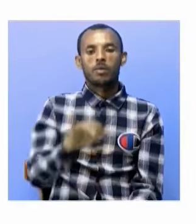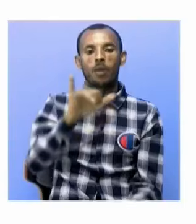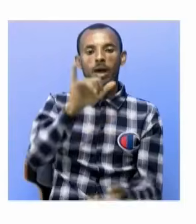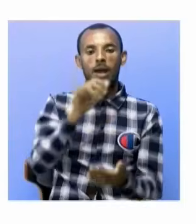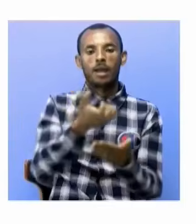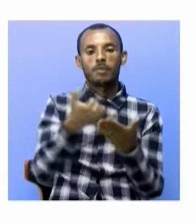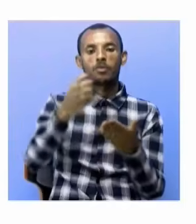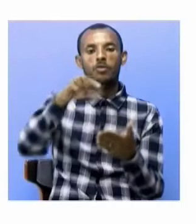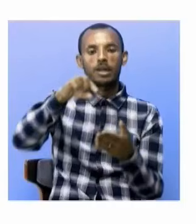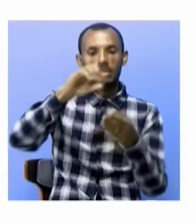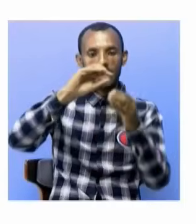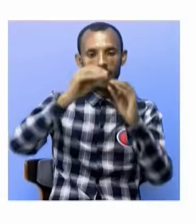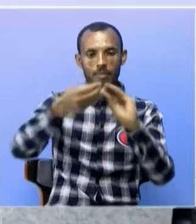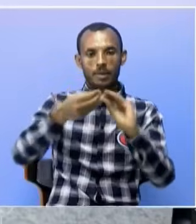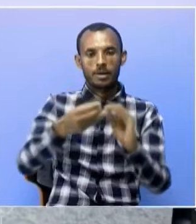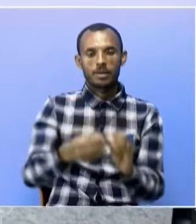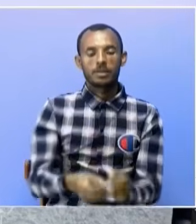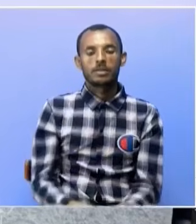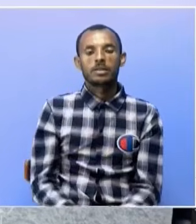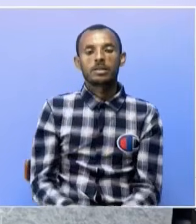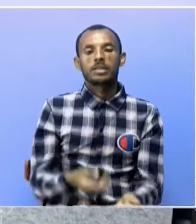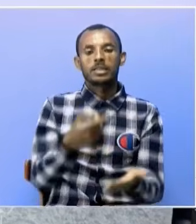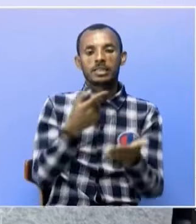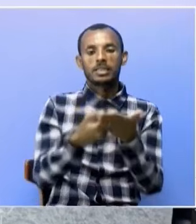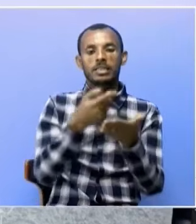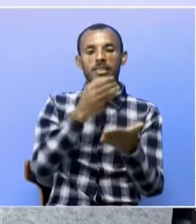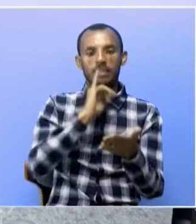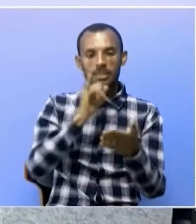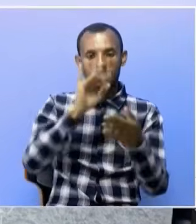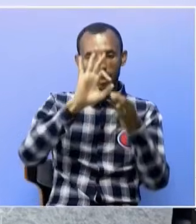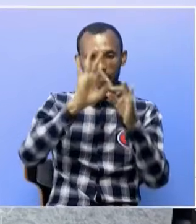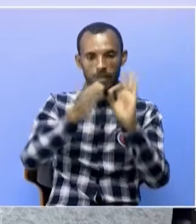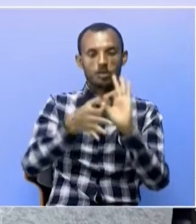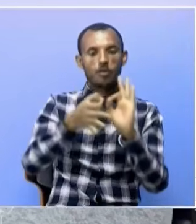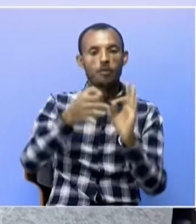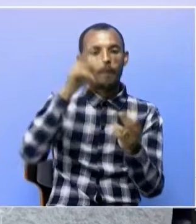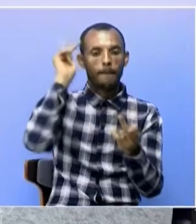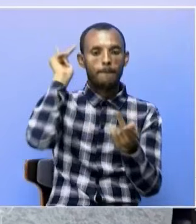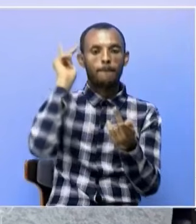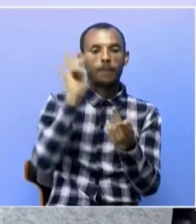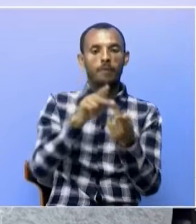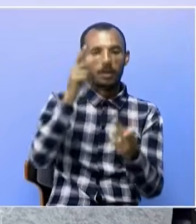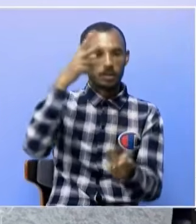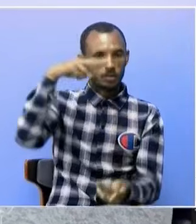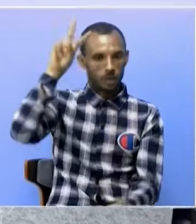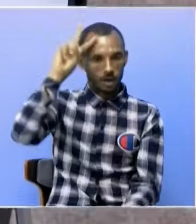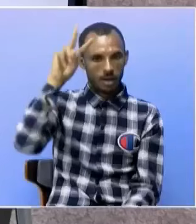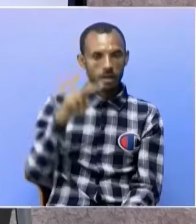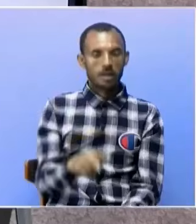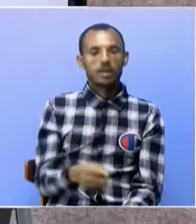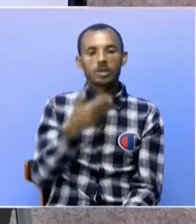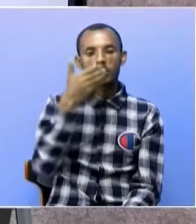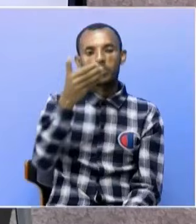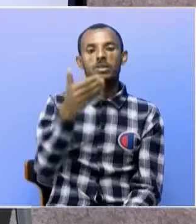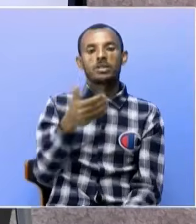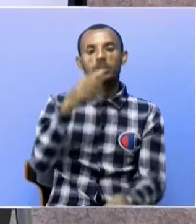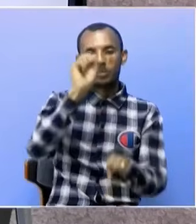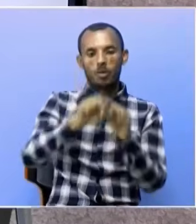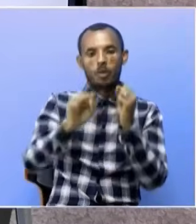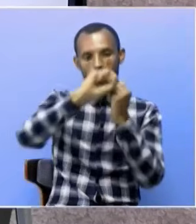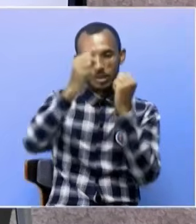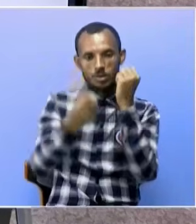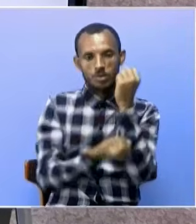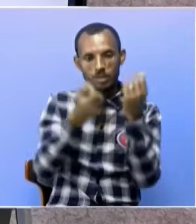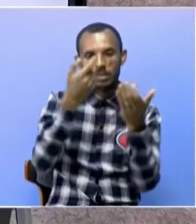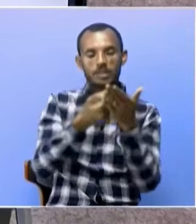rational number. Okay, so this is the definition of a perfect square. Good. So based on